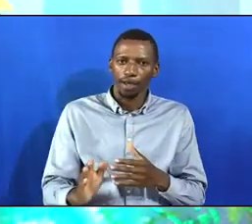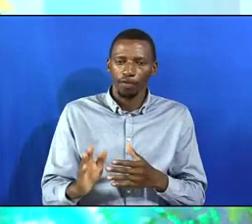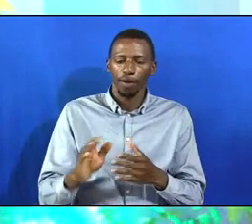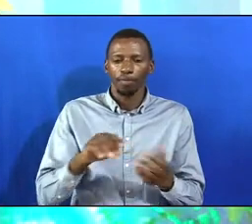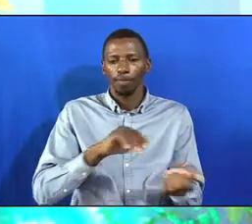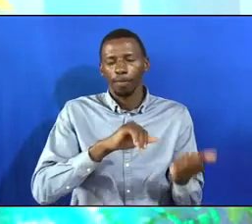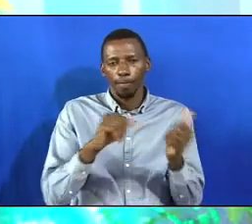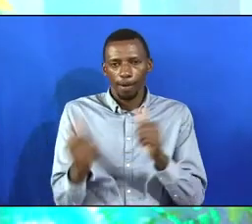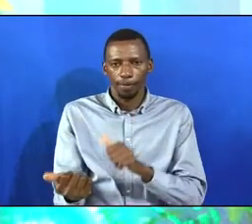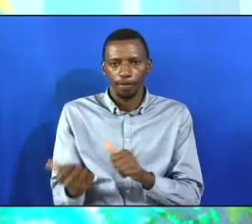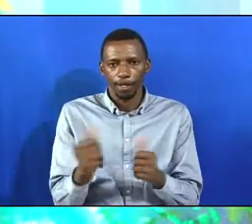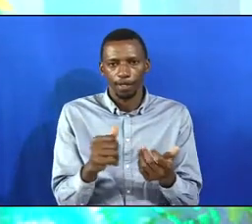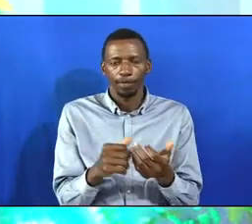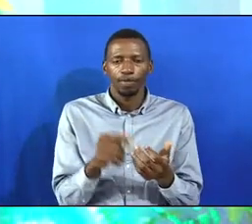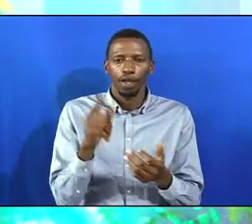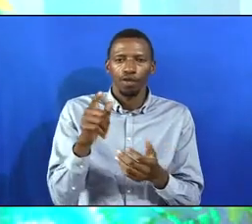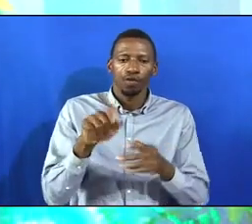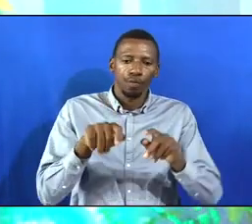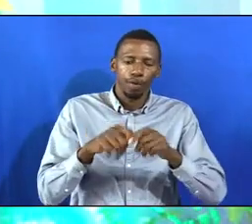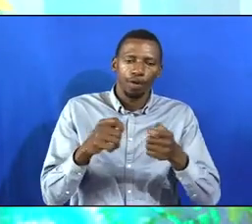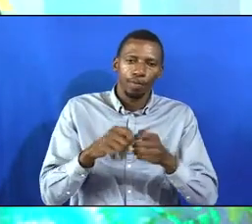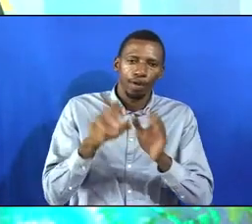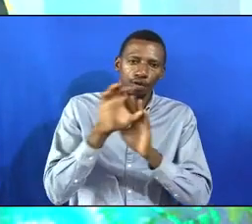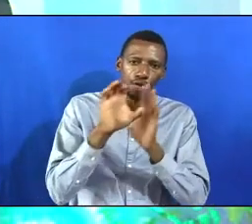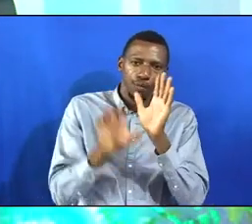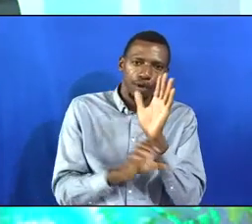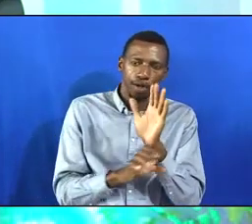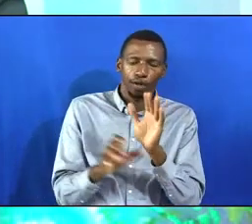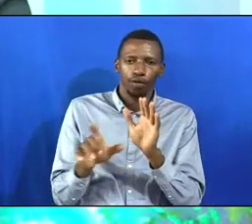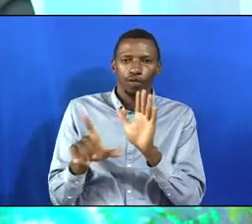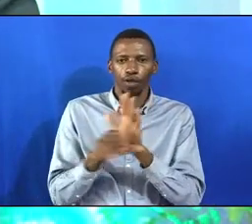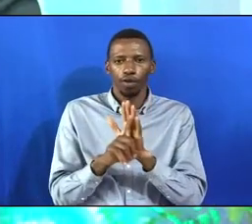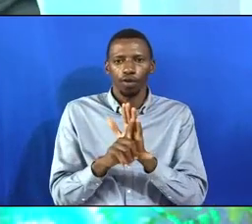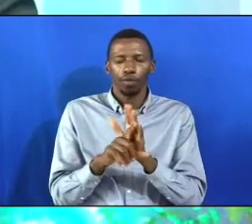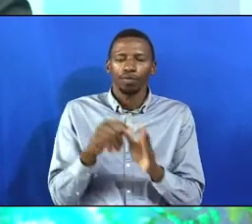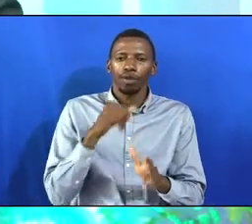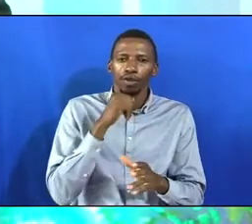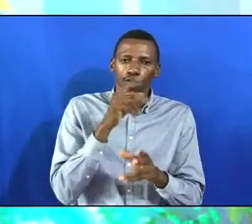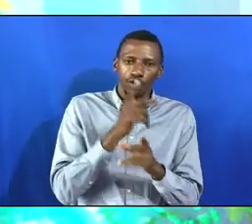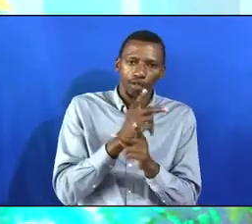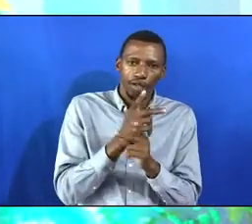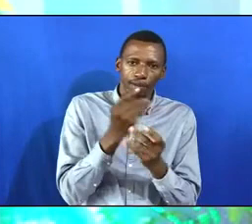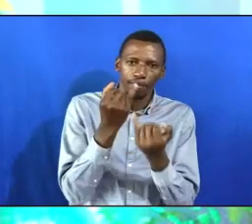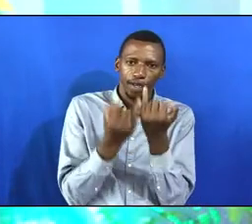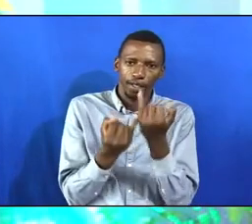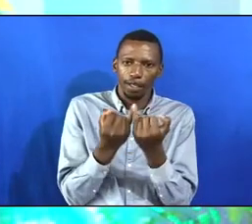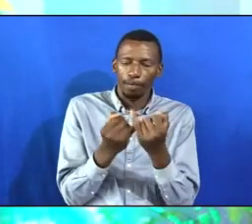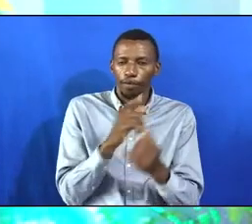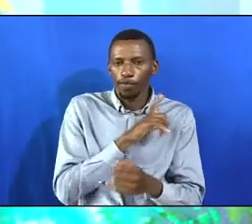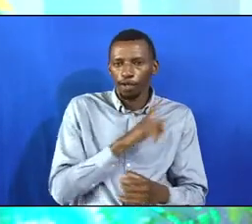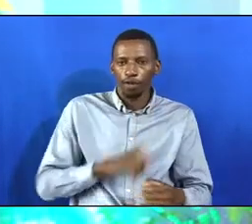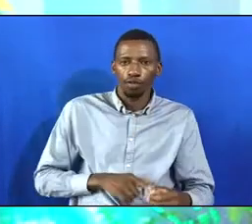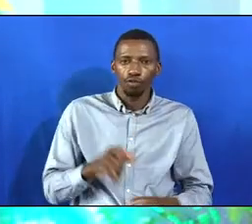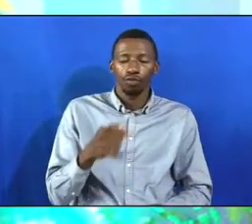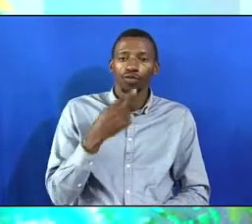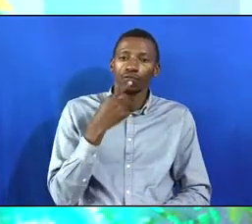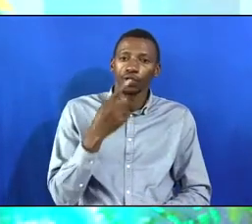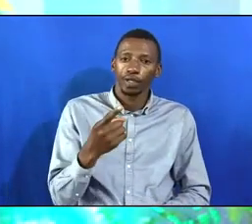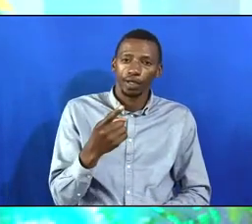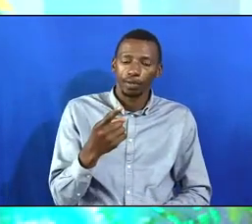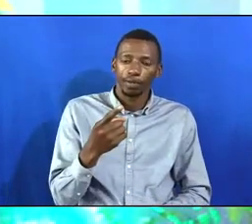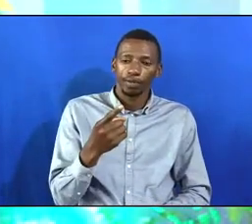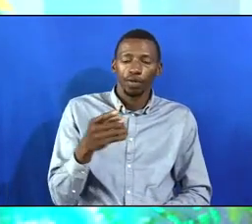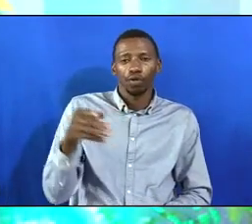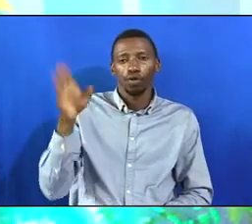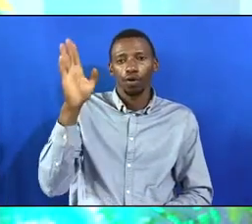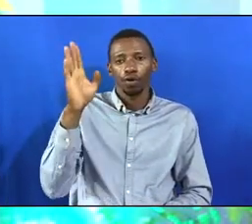of the Lord. You don't even keep the Sabbath of the Lord. And you are telling God, this beginning of the year, these 10 days is